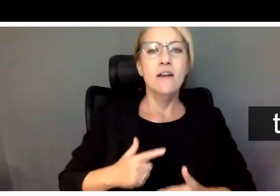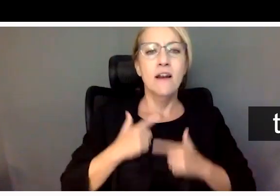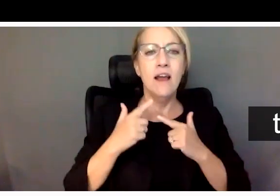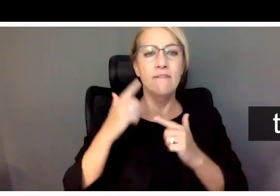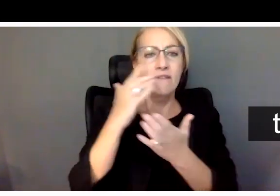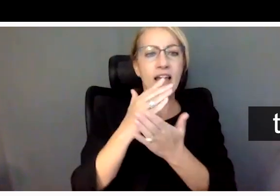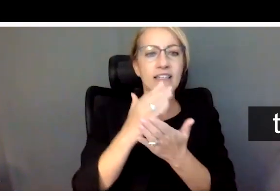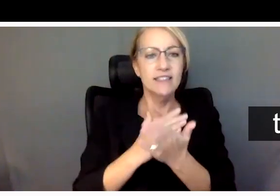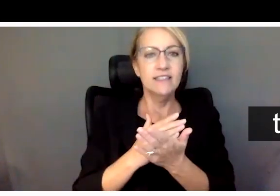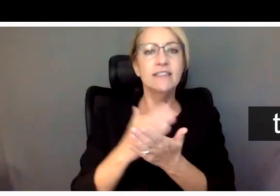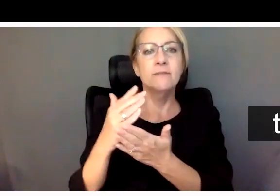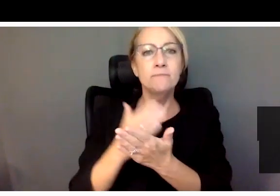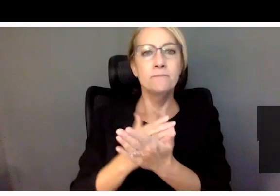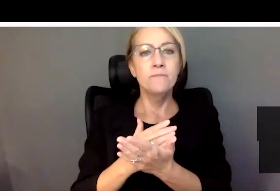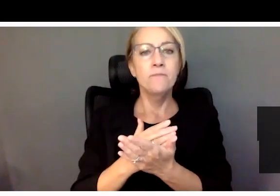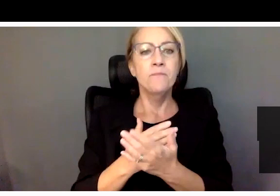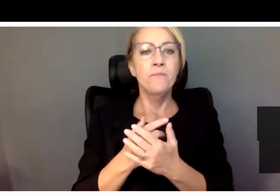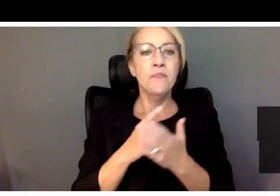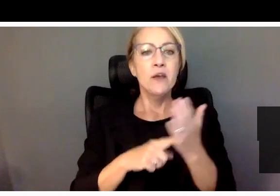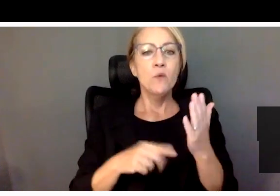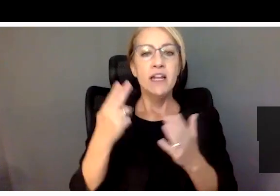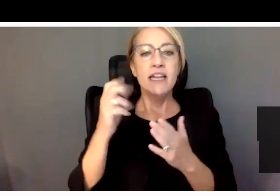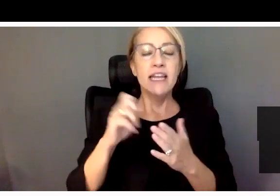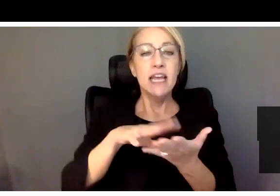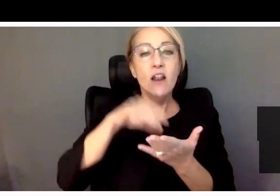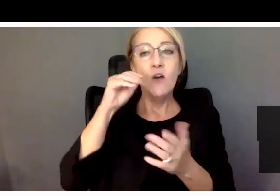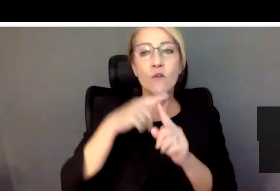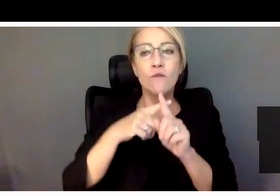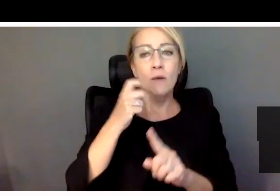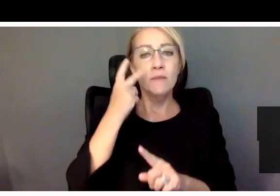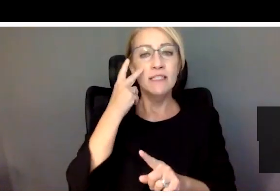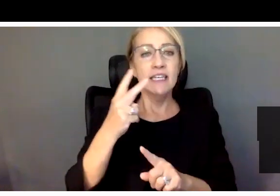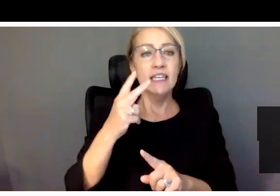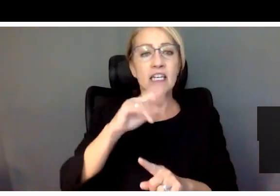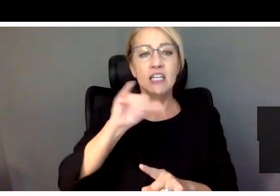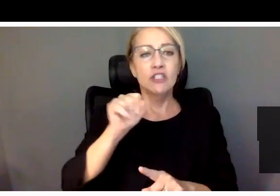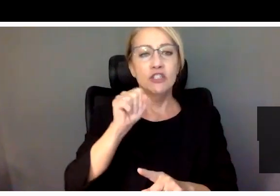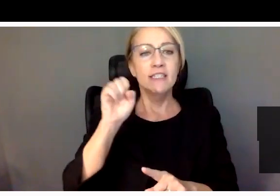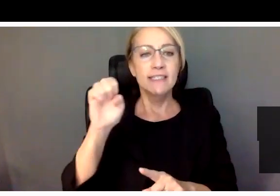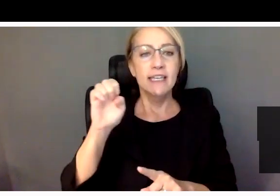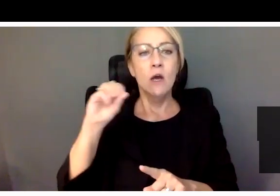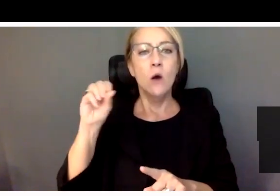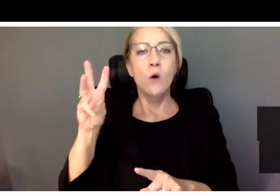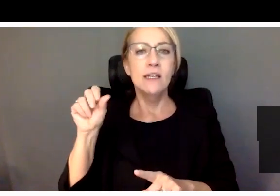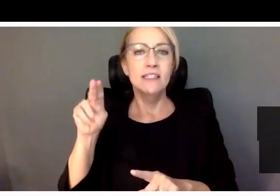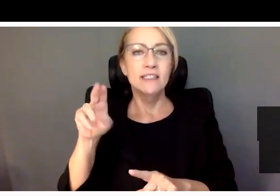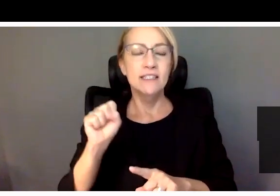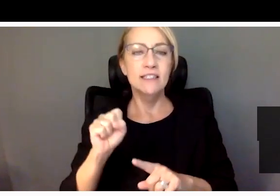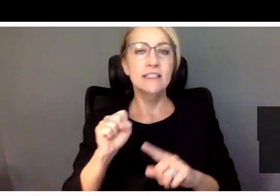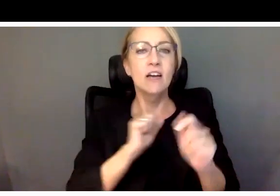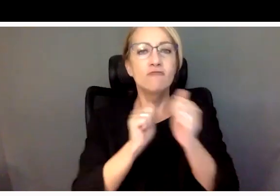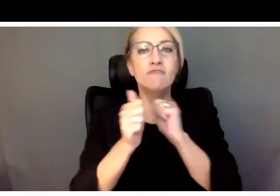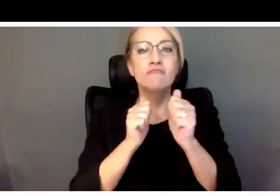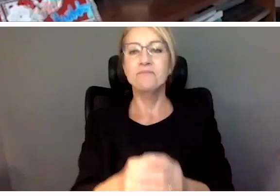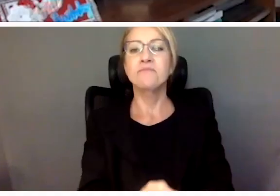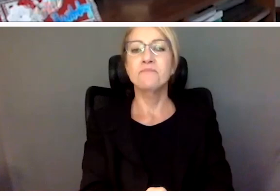lessons and what he learned from seeing Jesse Owens run in the 1936